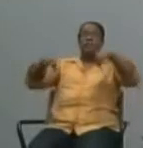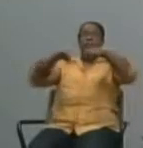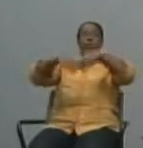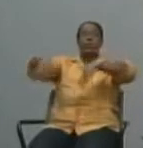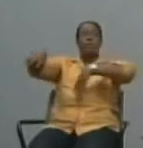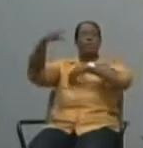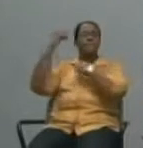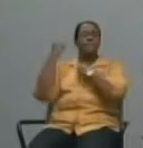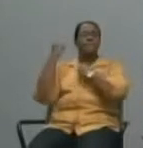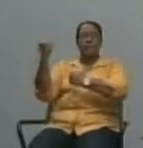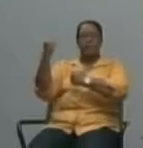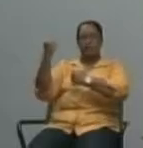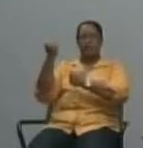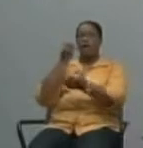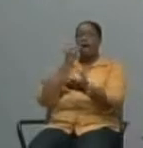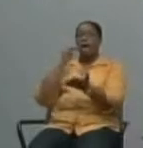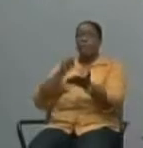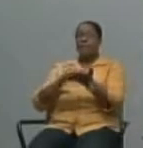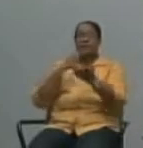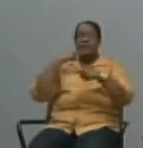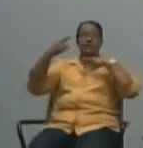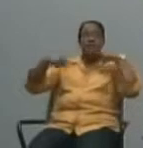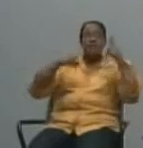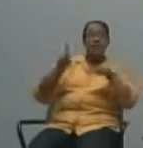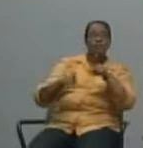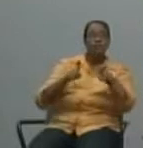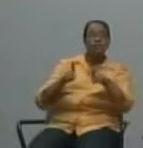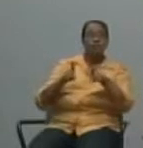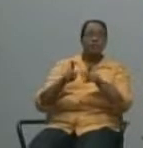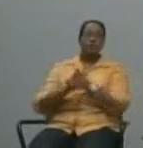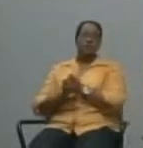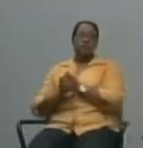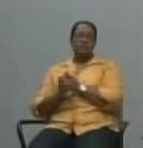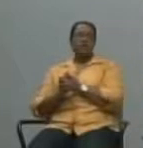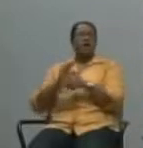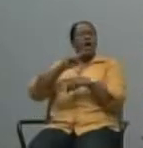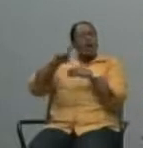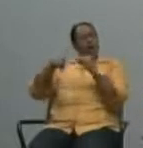messages with regard to the specific issue of social justice.